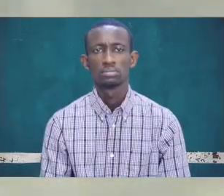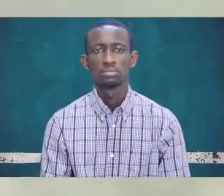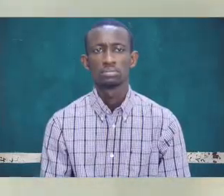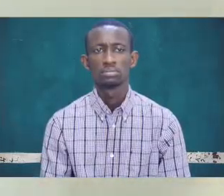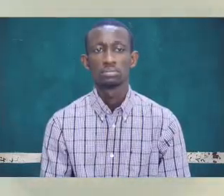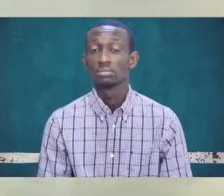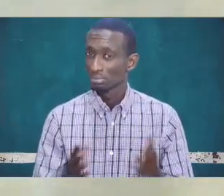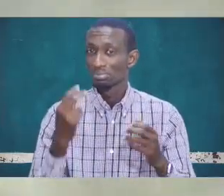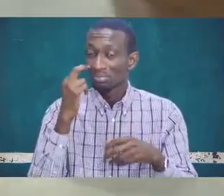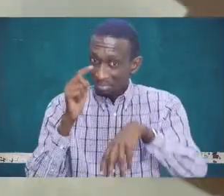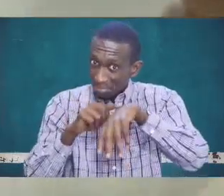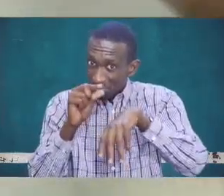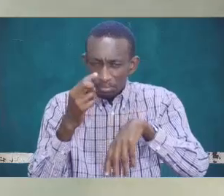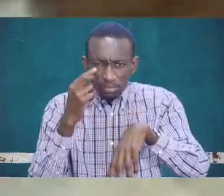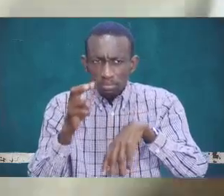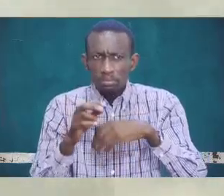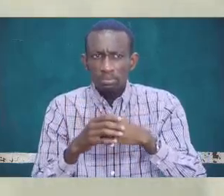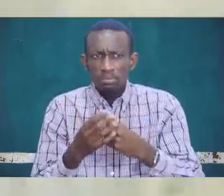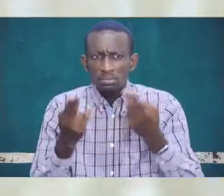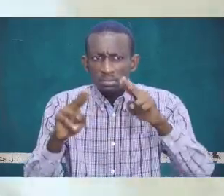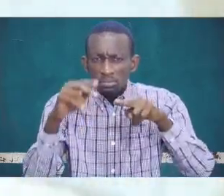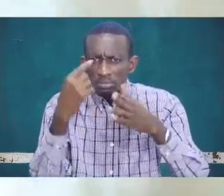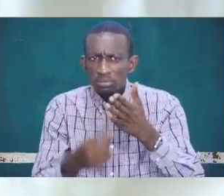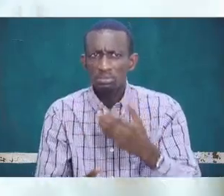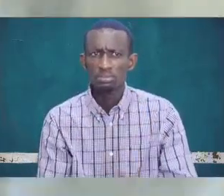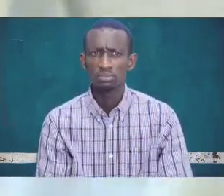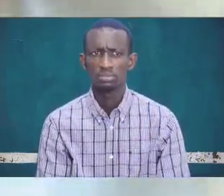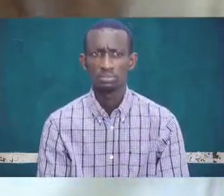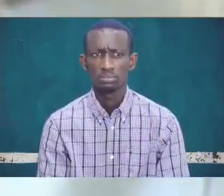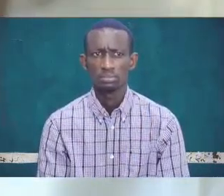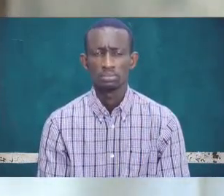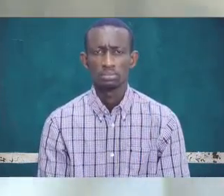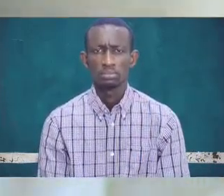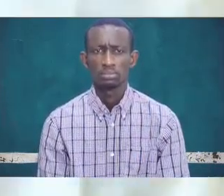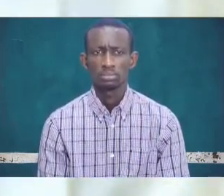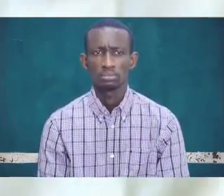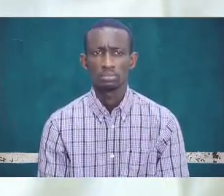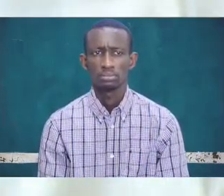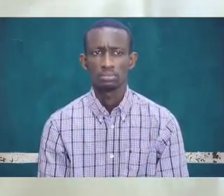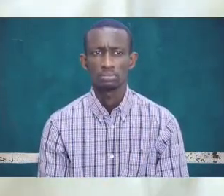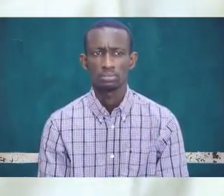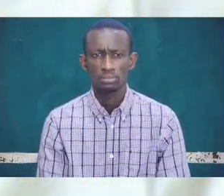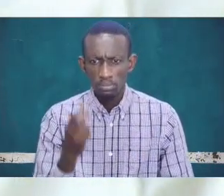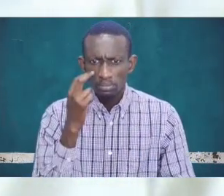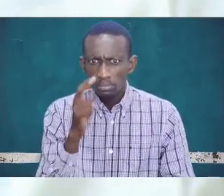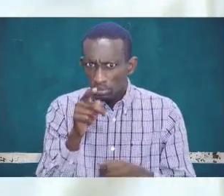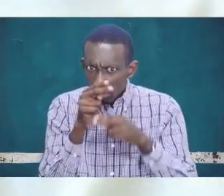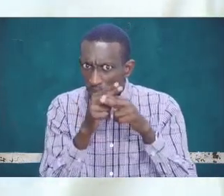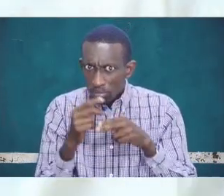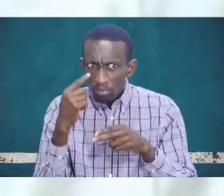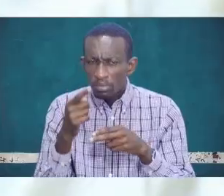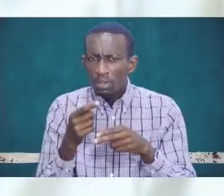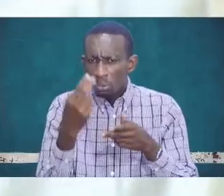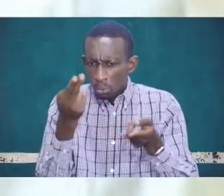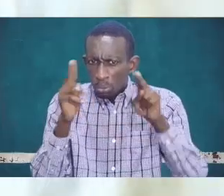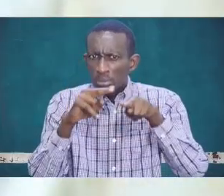Takes a bit of, when you look at what is happening, if you can make a very keen look at what is happening there, you will